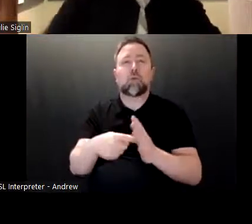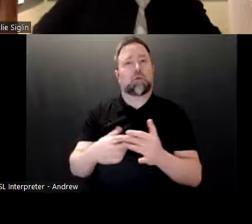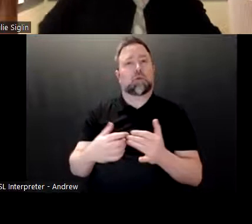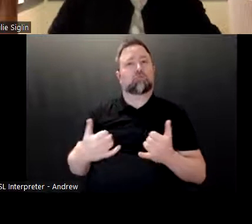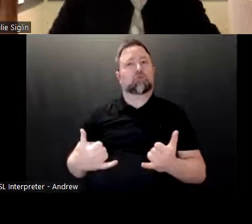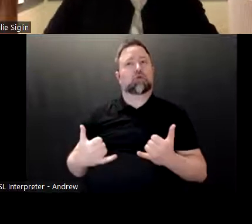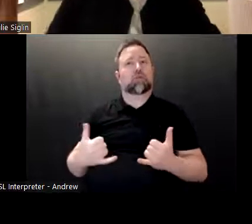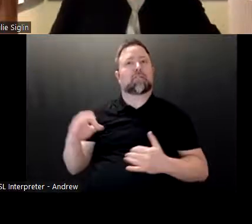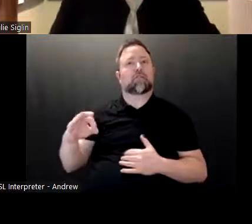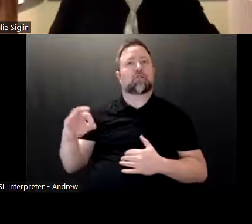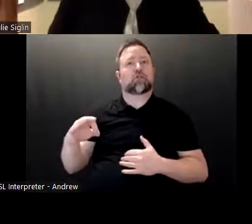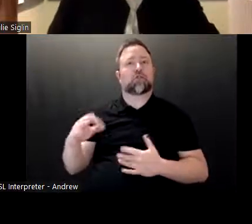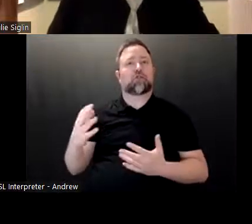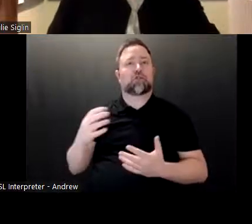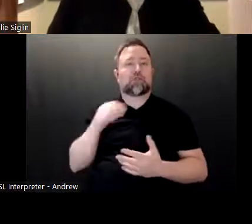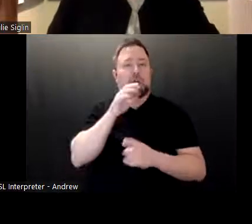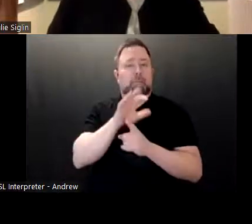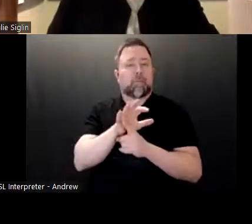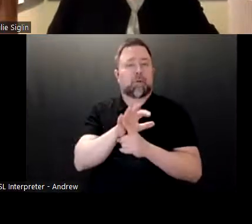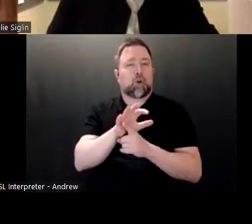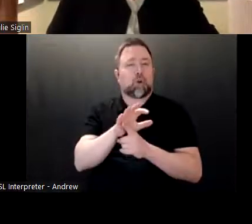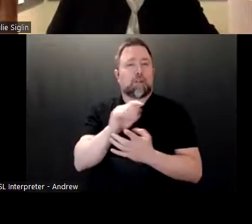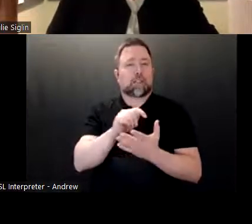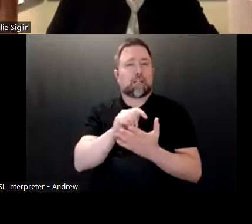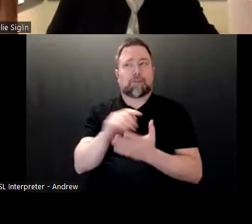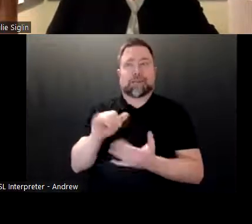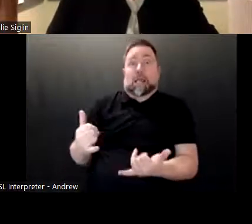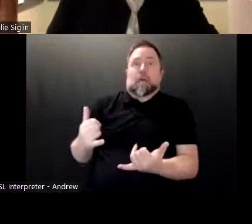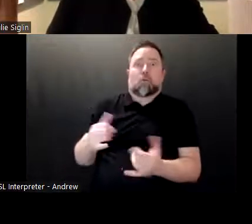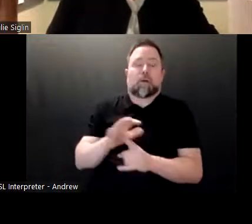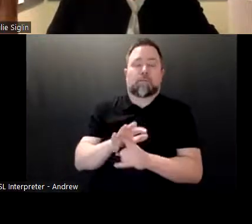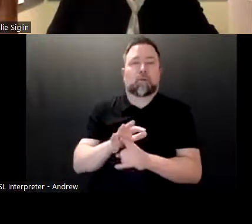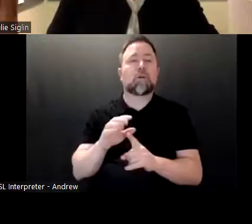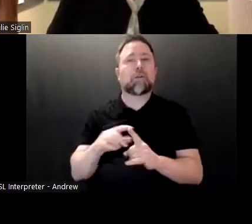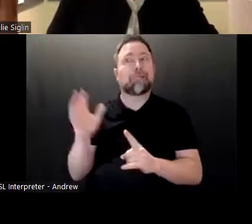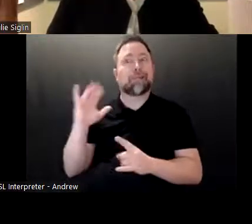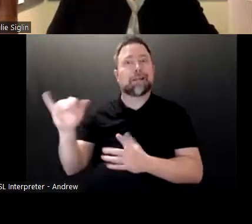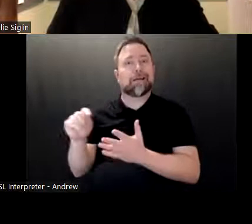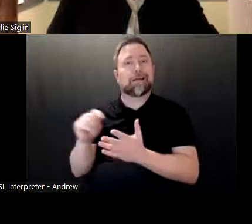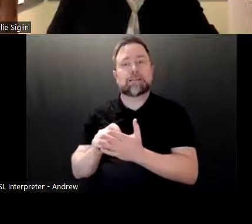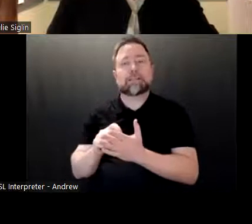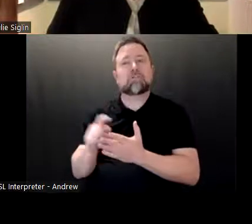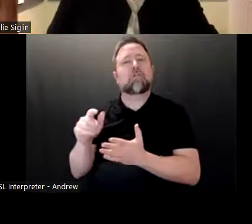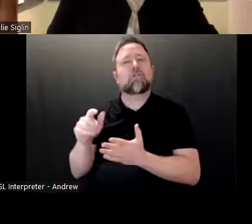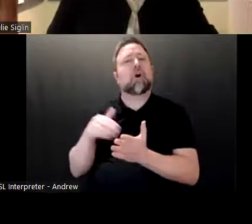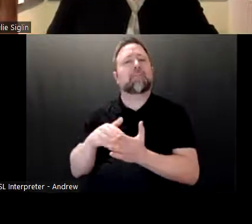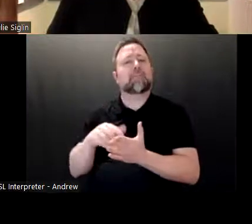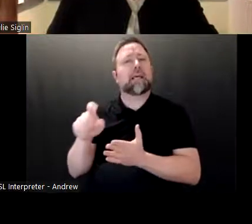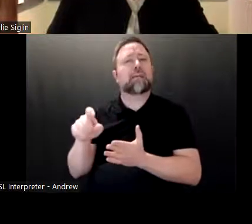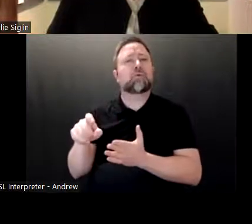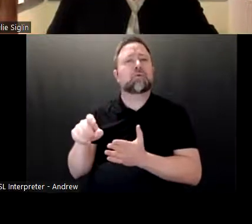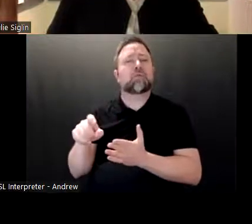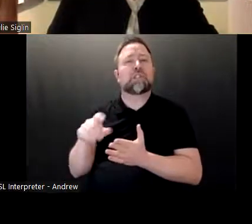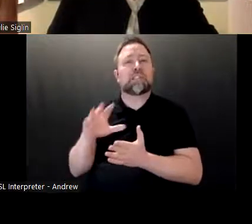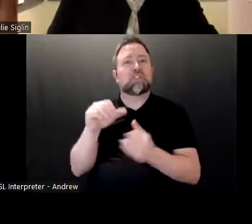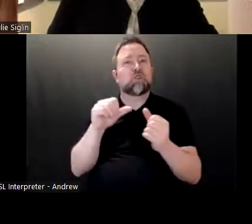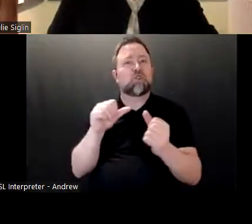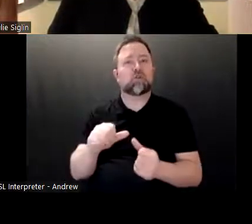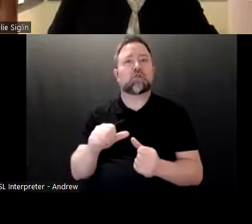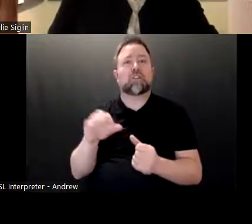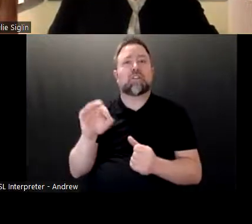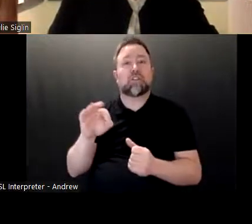done in barter for his daughter Ruth's acting lessons. And the Hedgerow was a really important place for Esherick